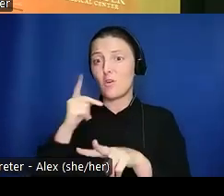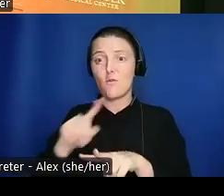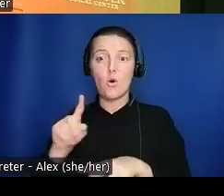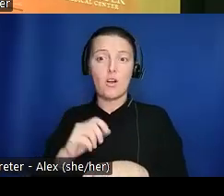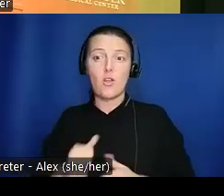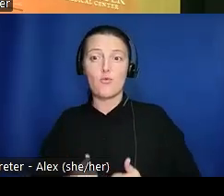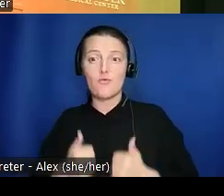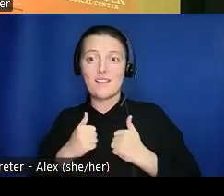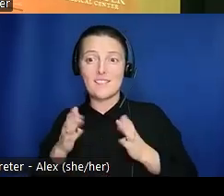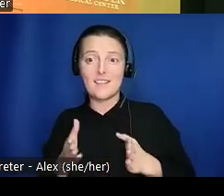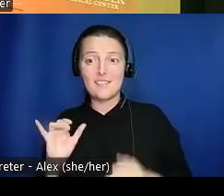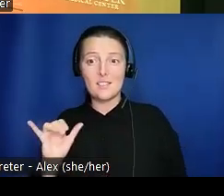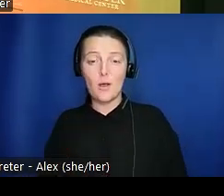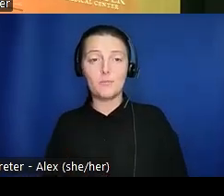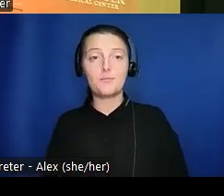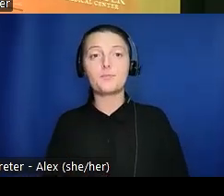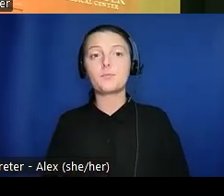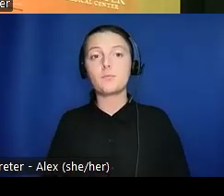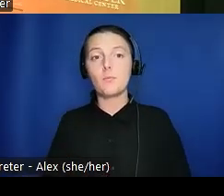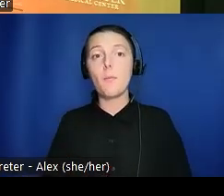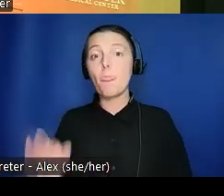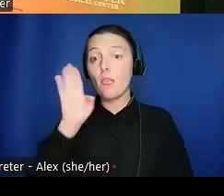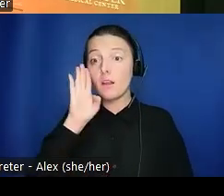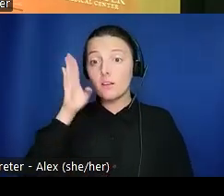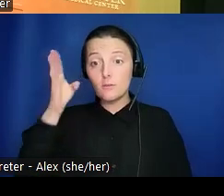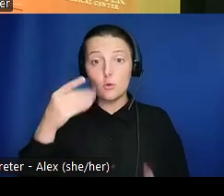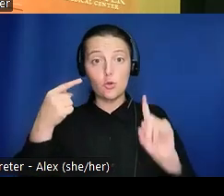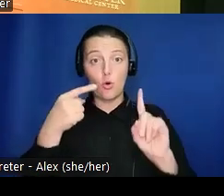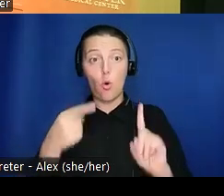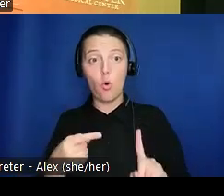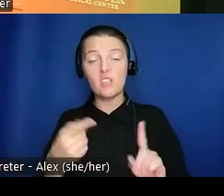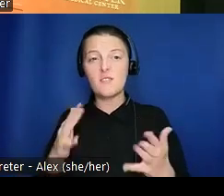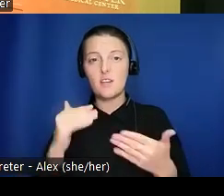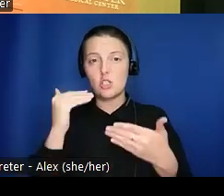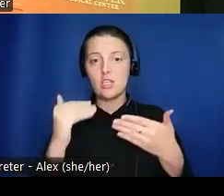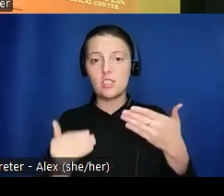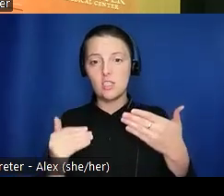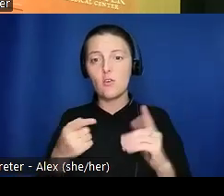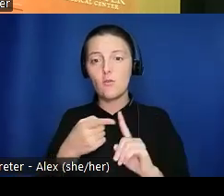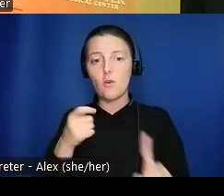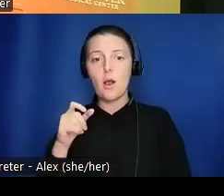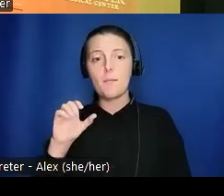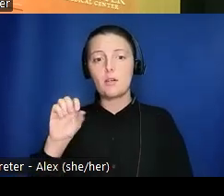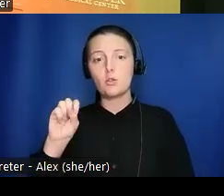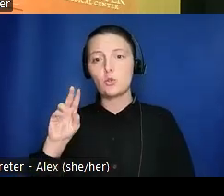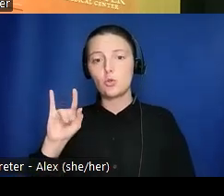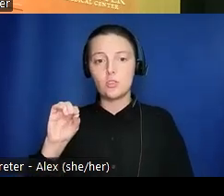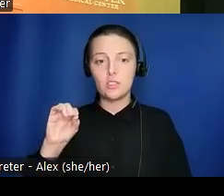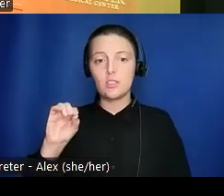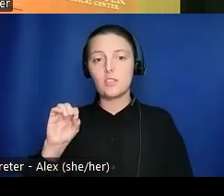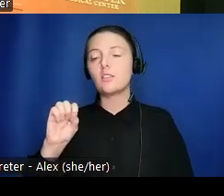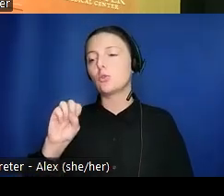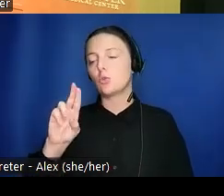And other future goals that were listed by Sue Giovanni, our vice chair of the clinical services,